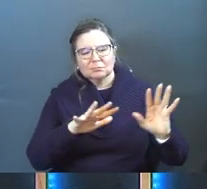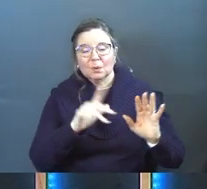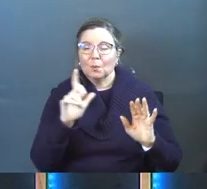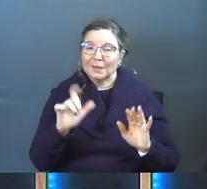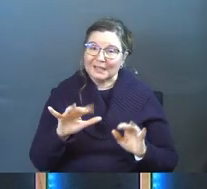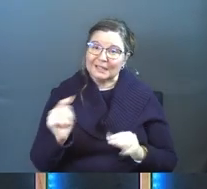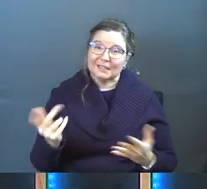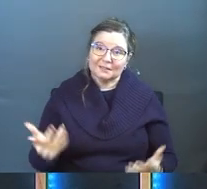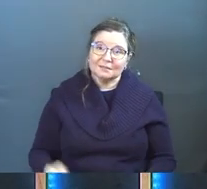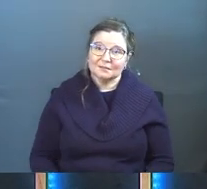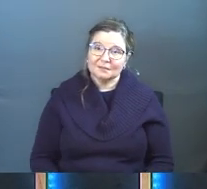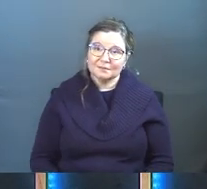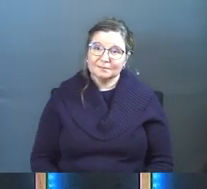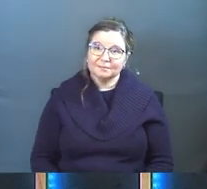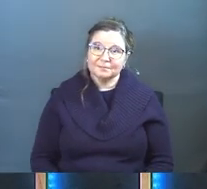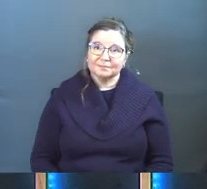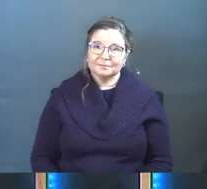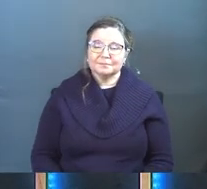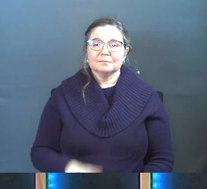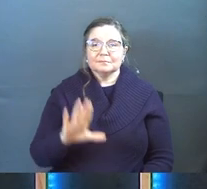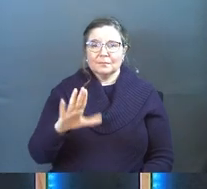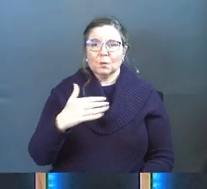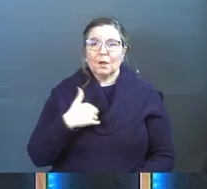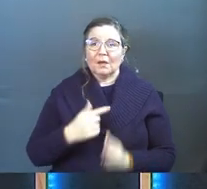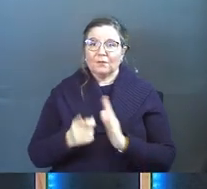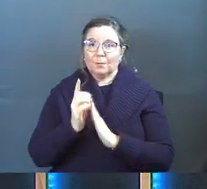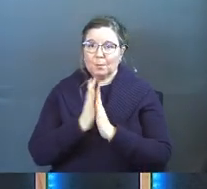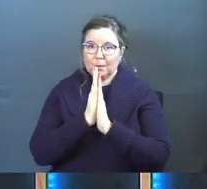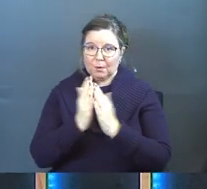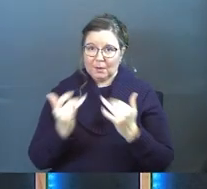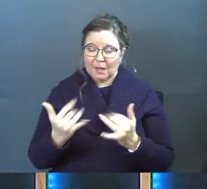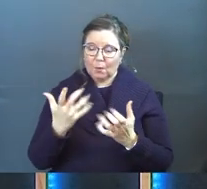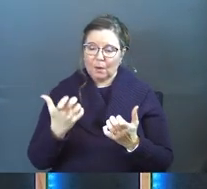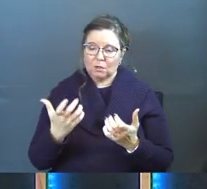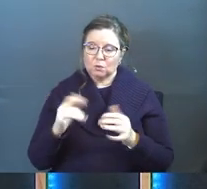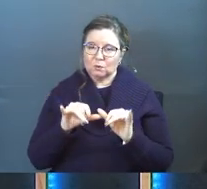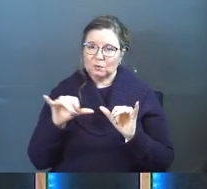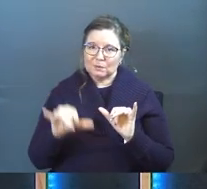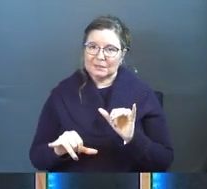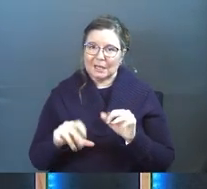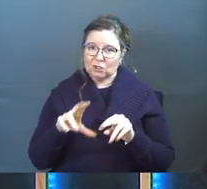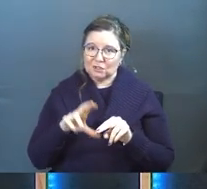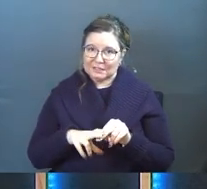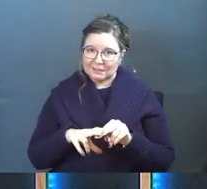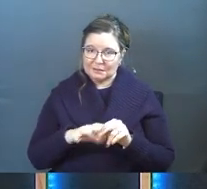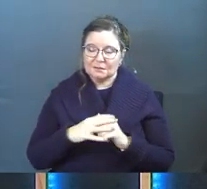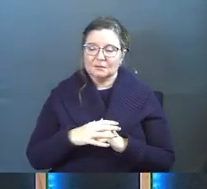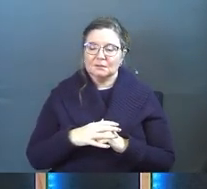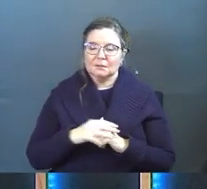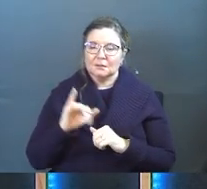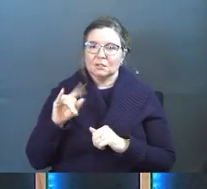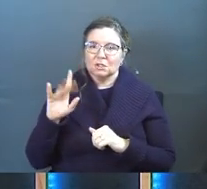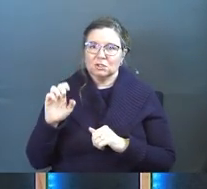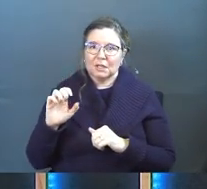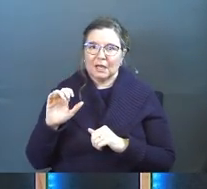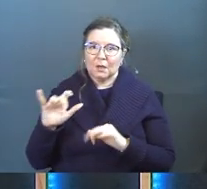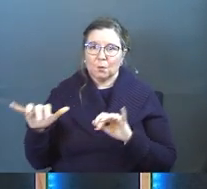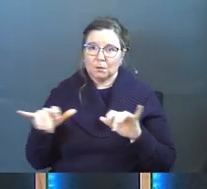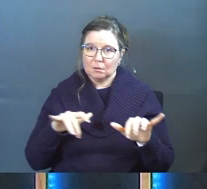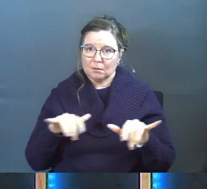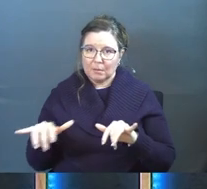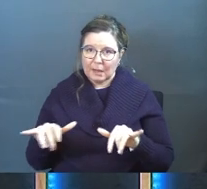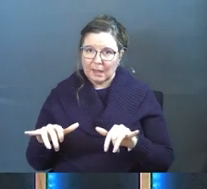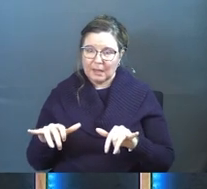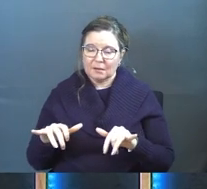We need it. Okay, so we're going to have a moment of prayer right now. And I want you to stay in your seats and Jake is going to play over us